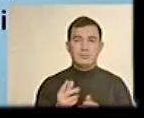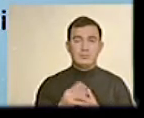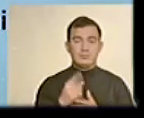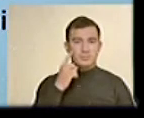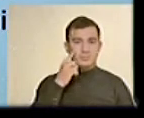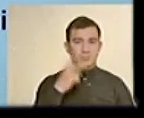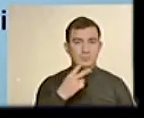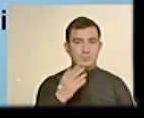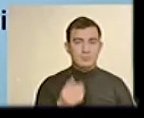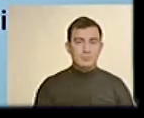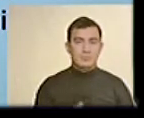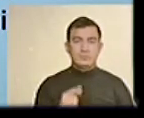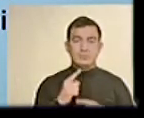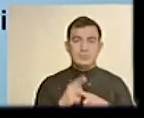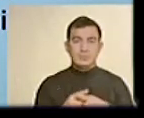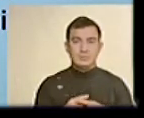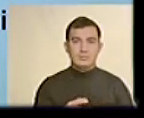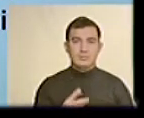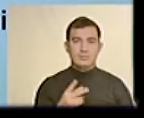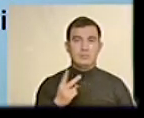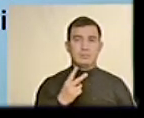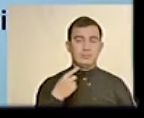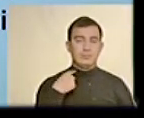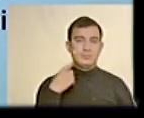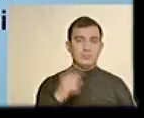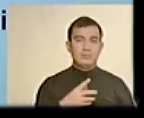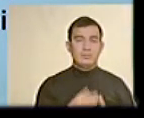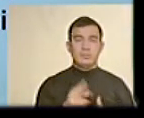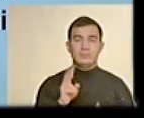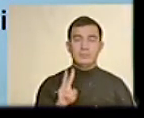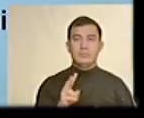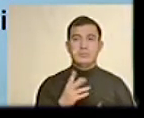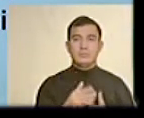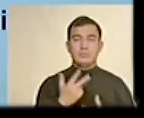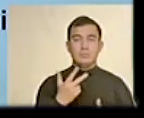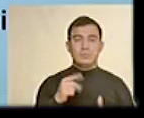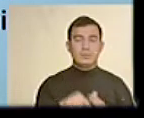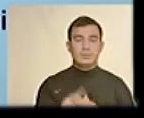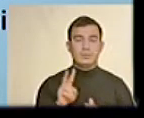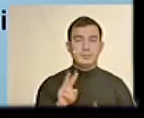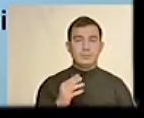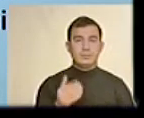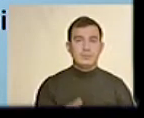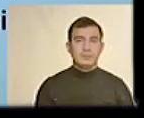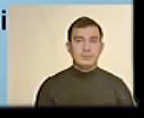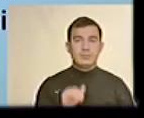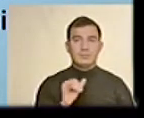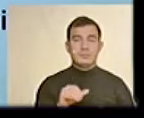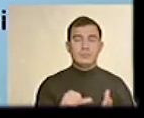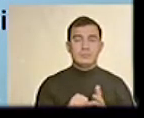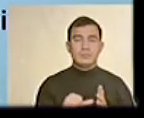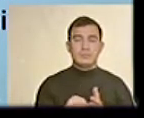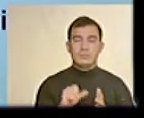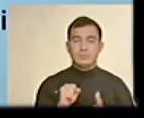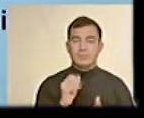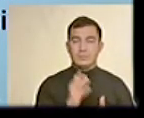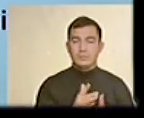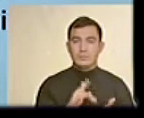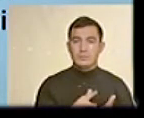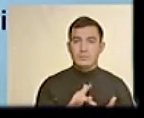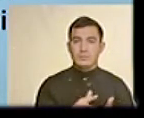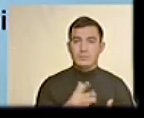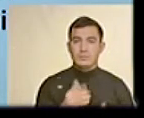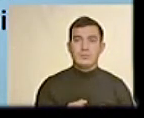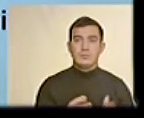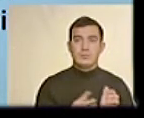ikkilangani, keyin esa plus ikkinchi sonning kvadrati, ya'ni 3 ning kvadrati. O'rtada 6a bo'ladi, bu yerda 3 ning